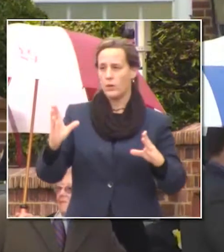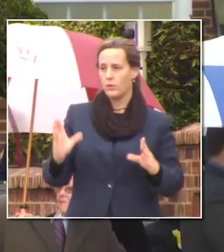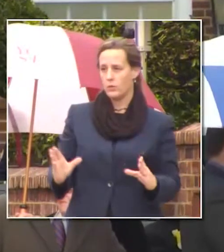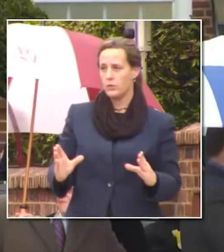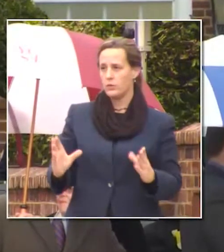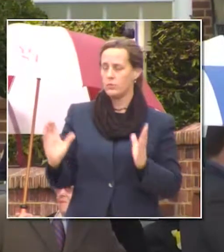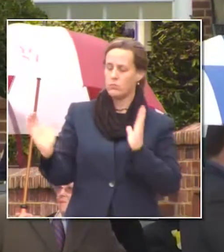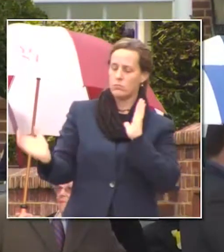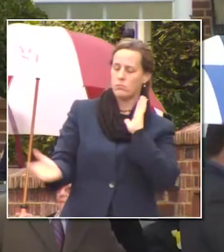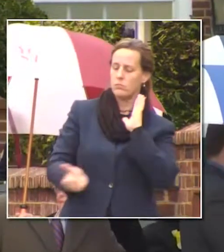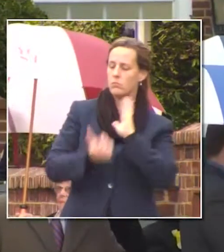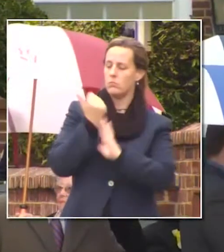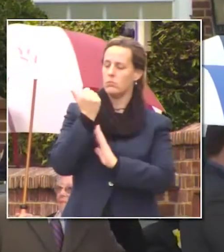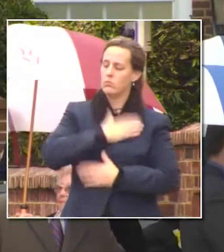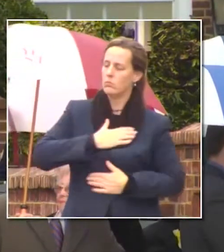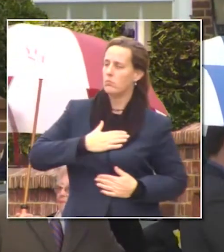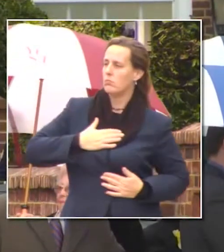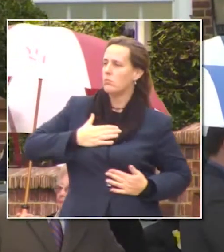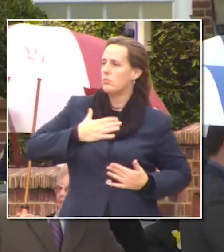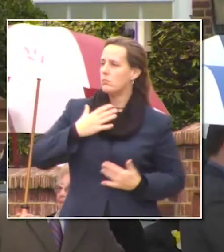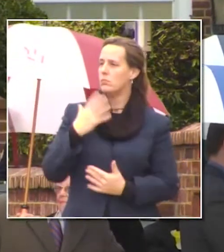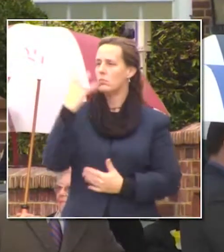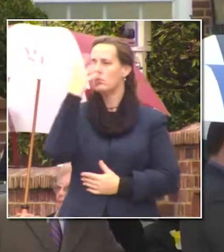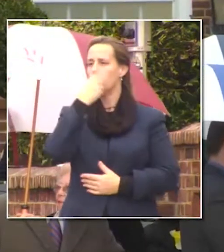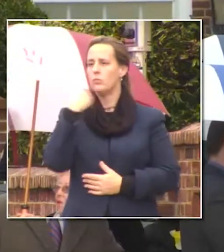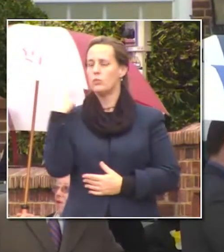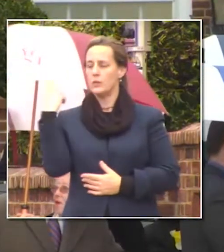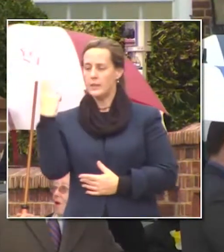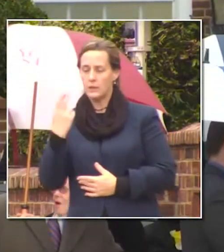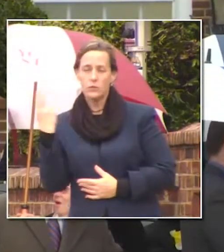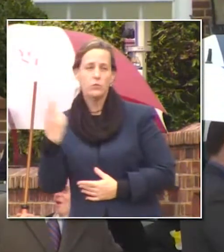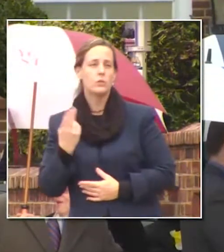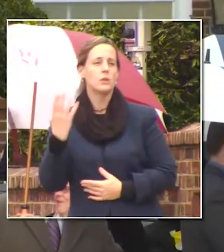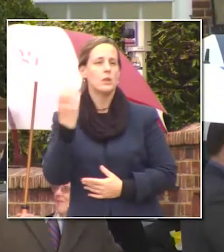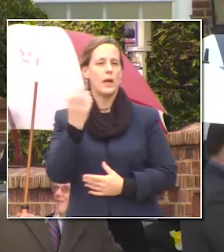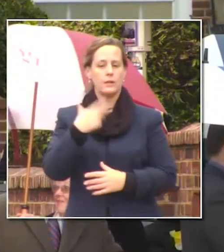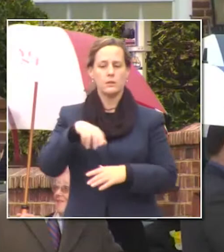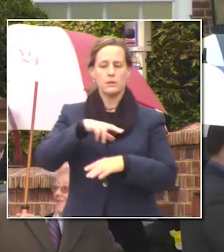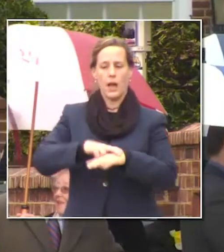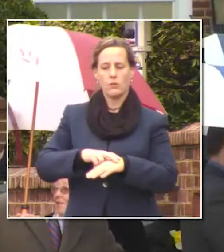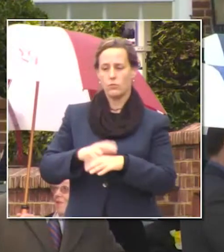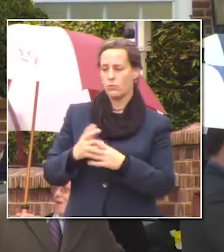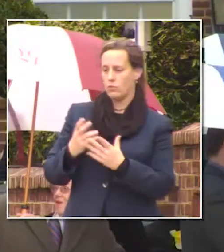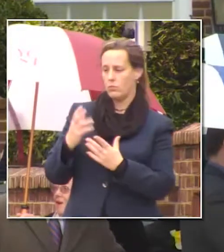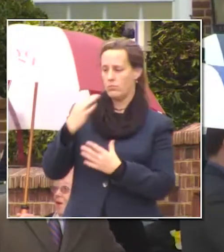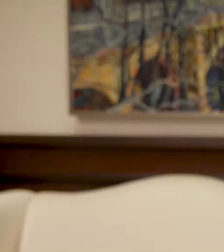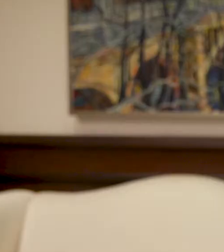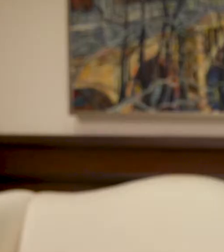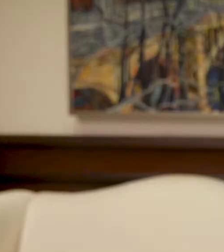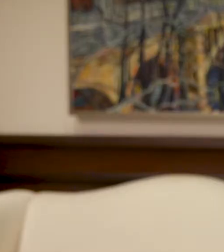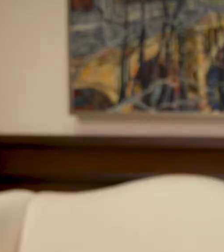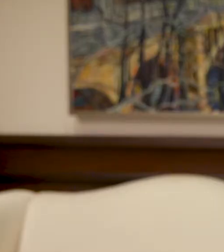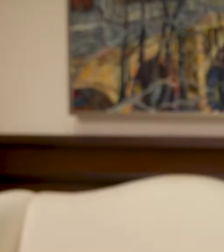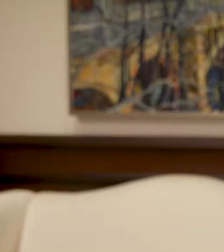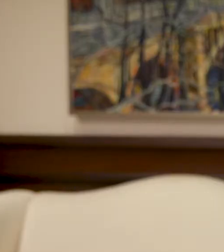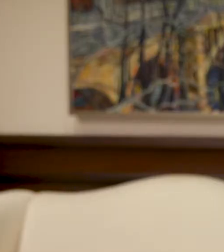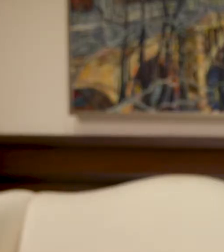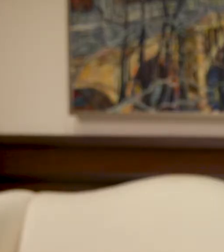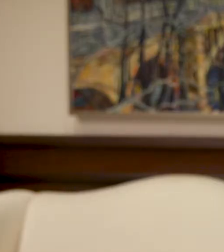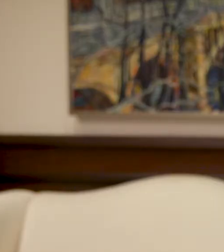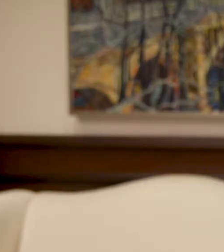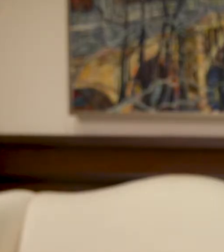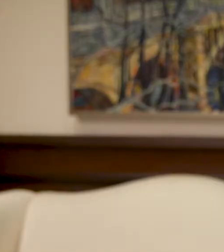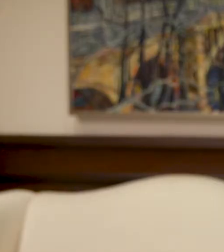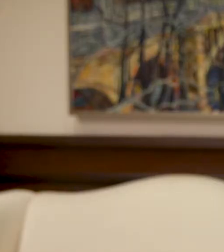to respect the right of future generations to share the rich historic and natural heritage of Delaware. We're doing a lot for